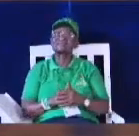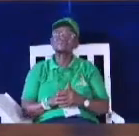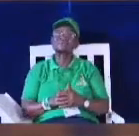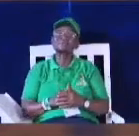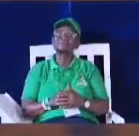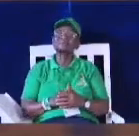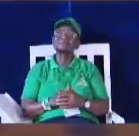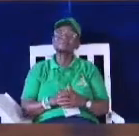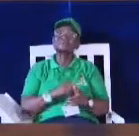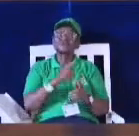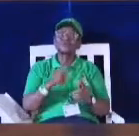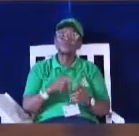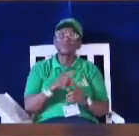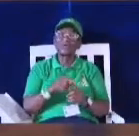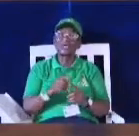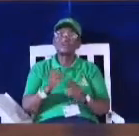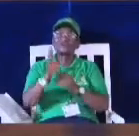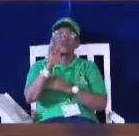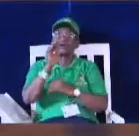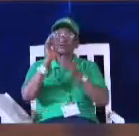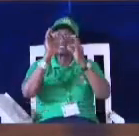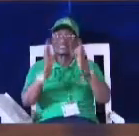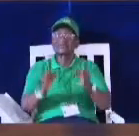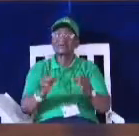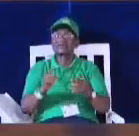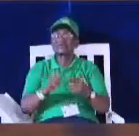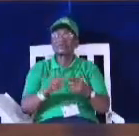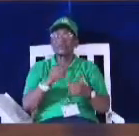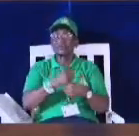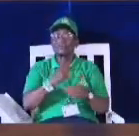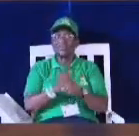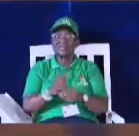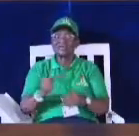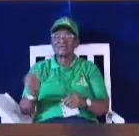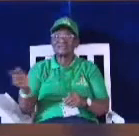And when God decides to make you whole,